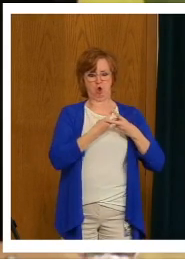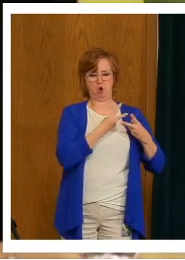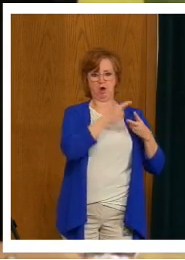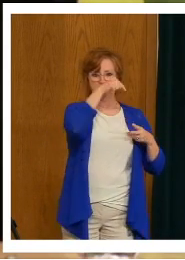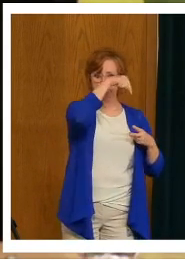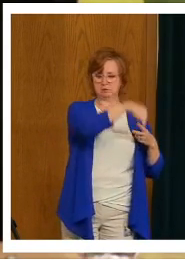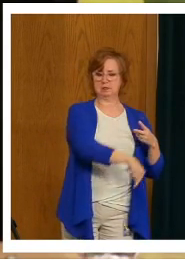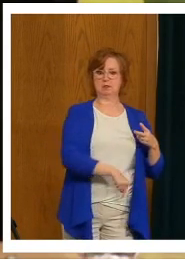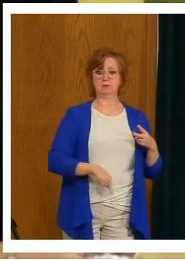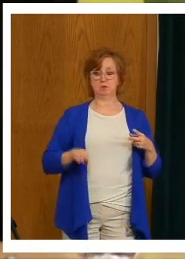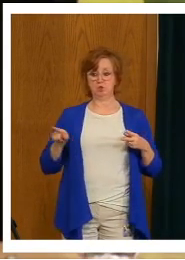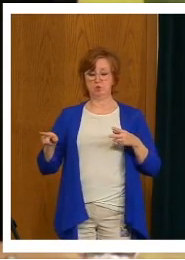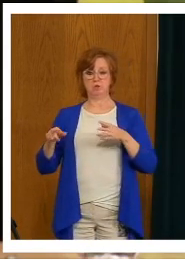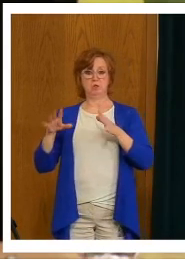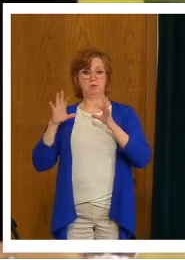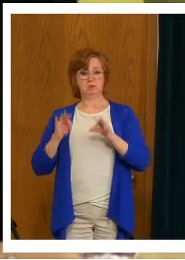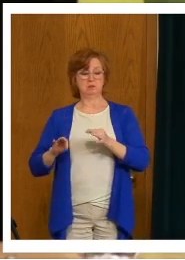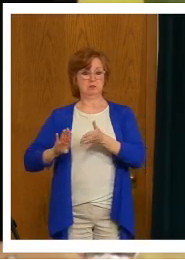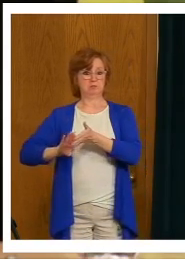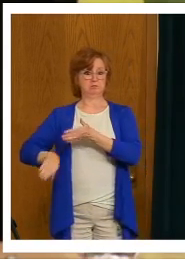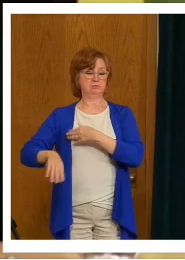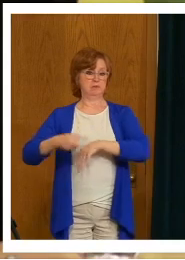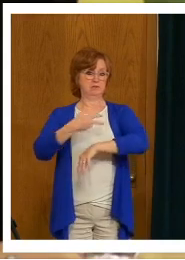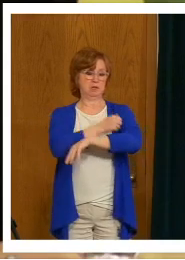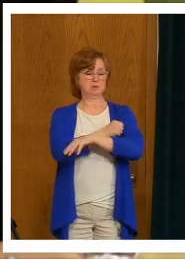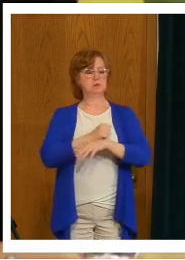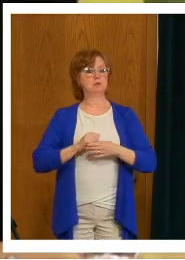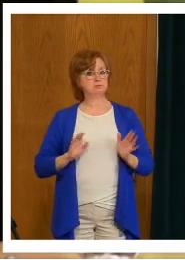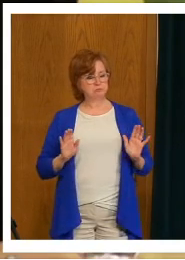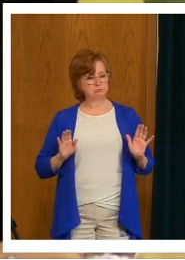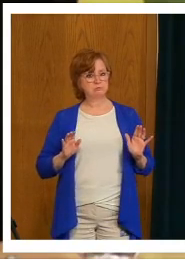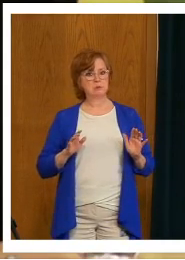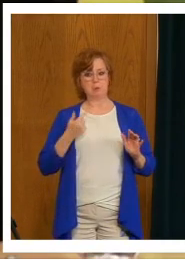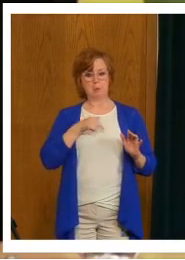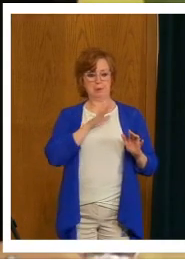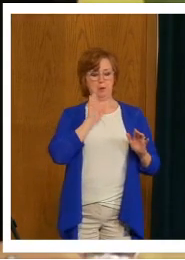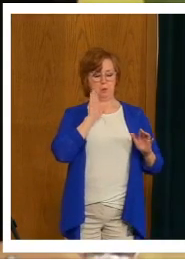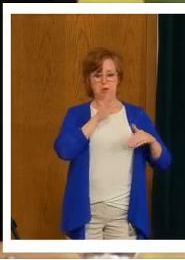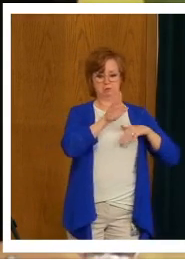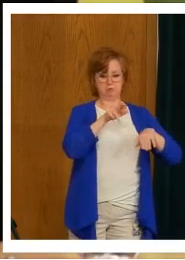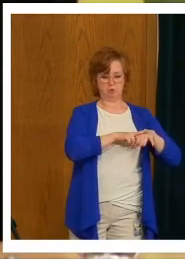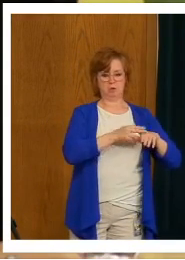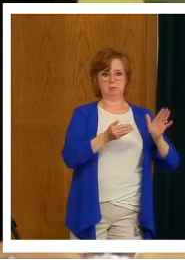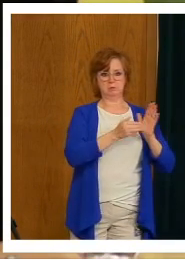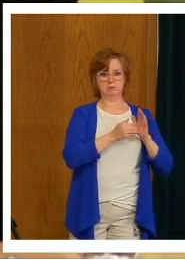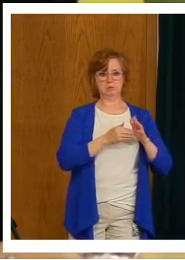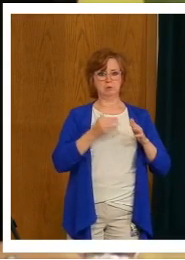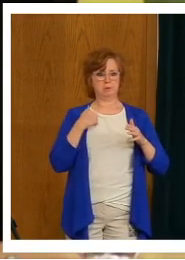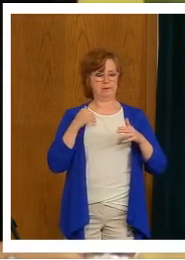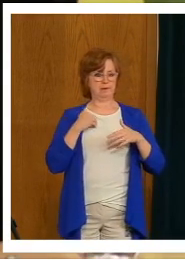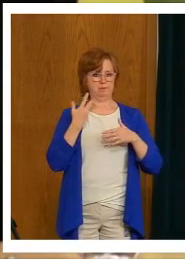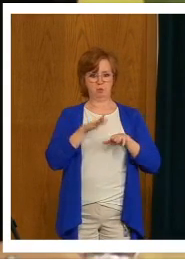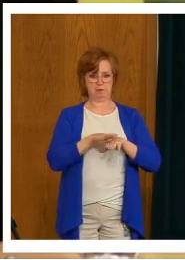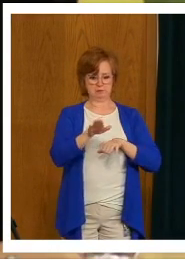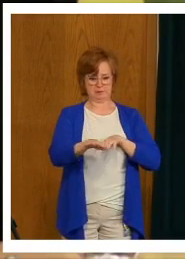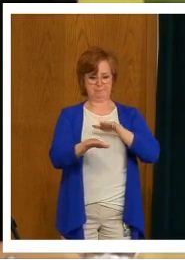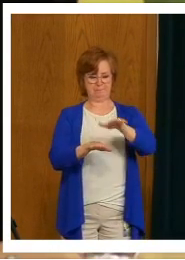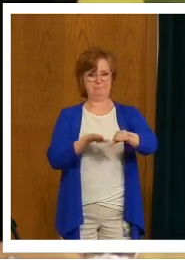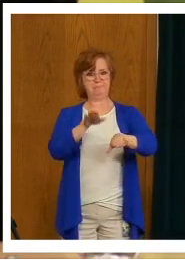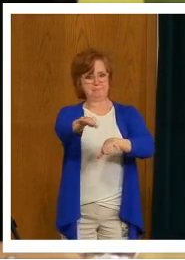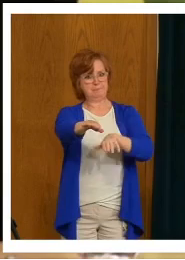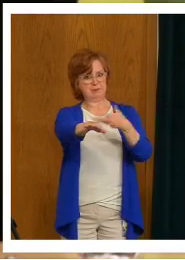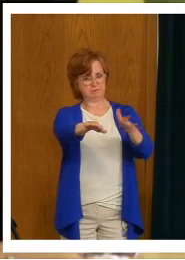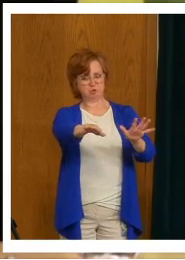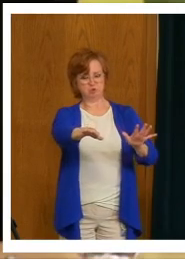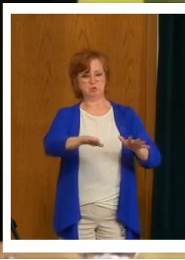to not take a vaccine that has been offered to you. So we will be going back to normal. We have put out the three phases that are there.